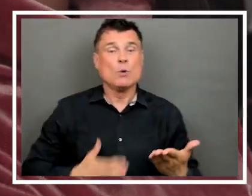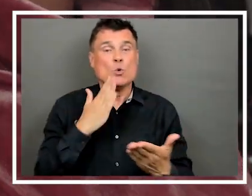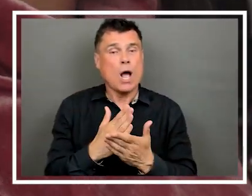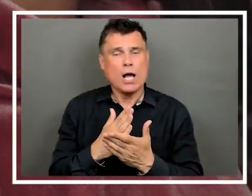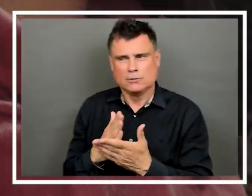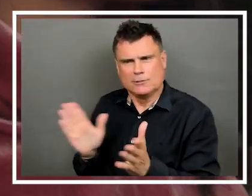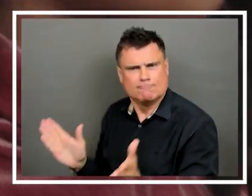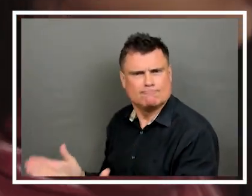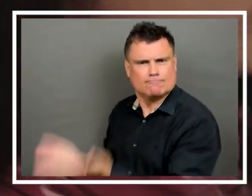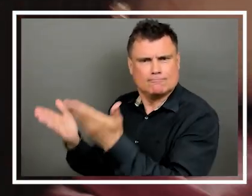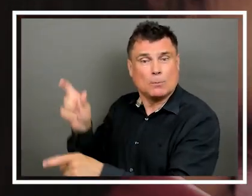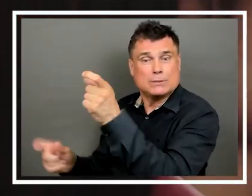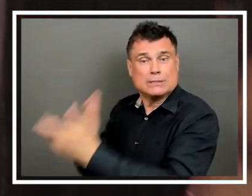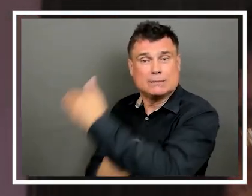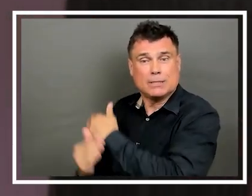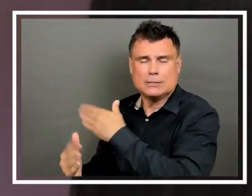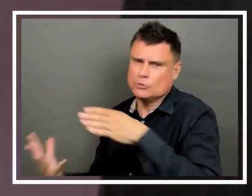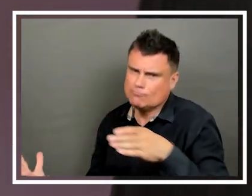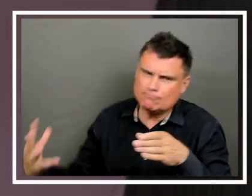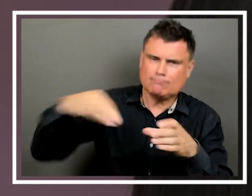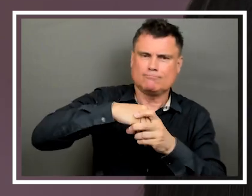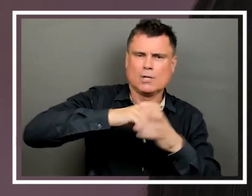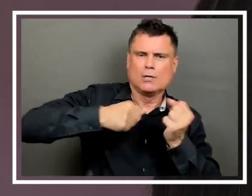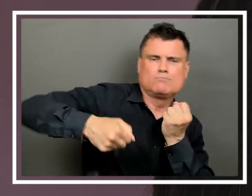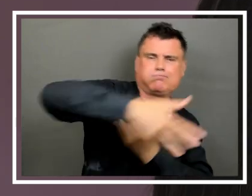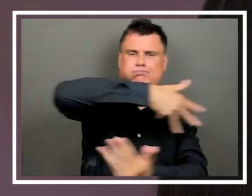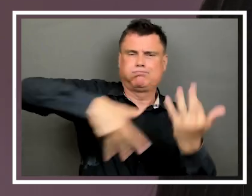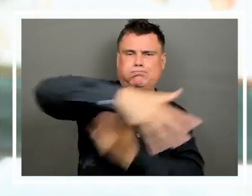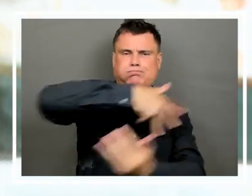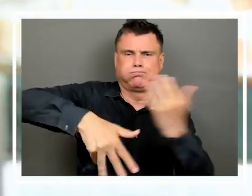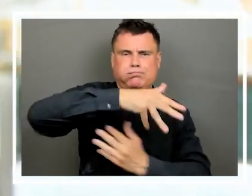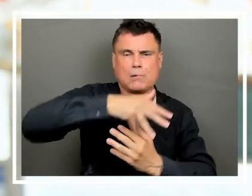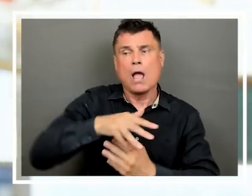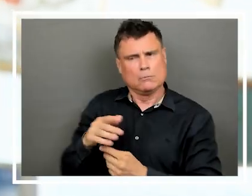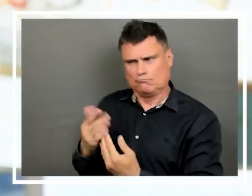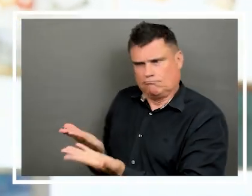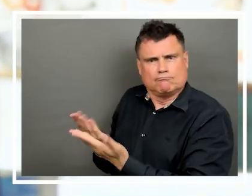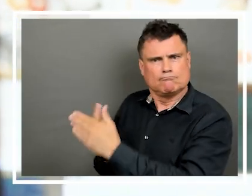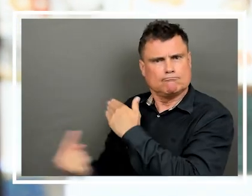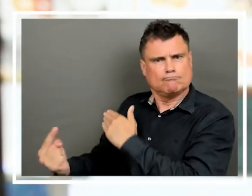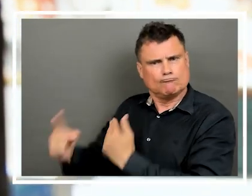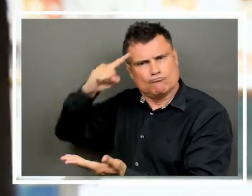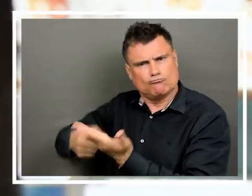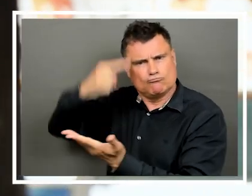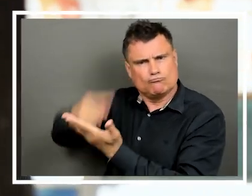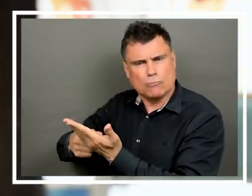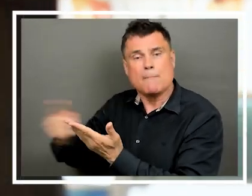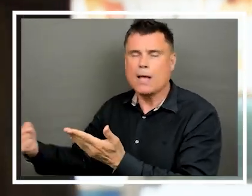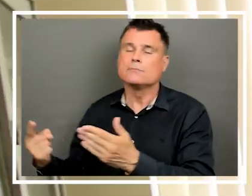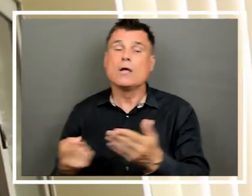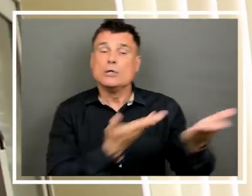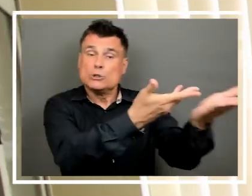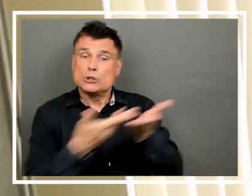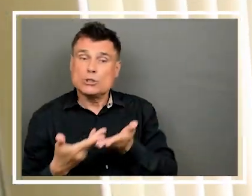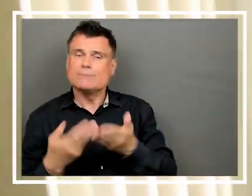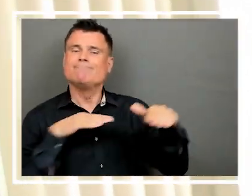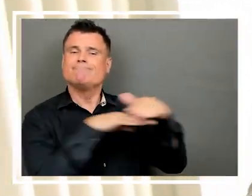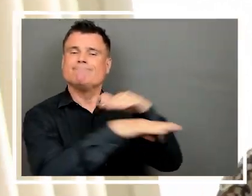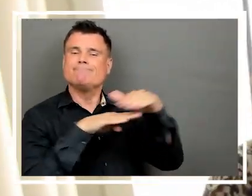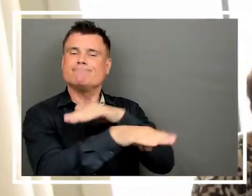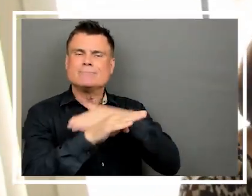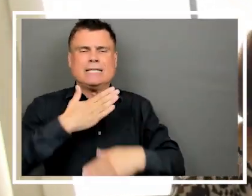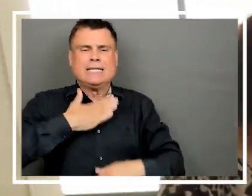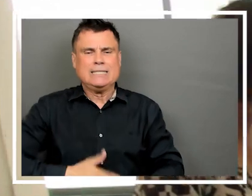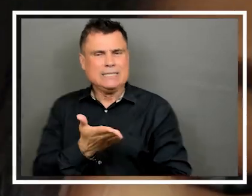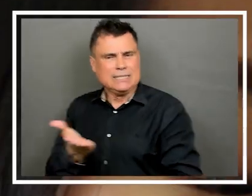own decisions and accessing all the services they require. By changing the way we think about disability, by creating space